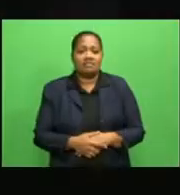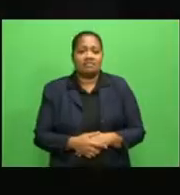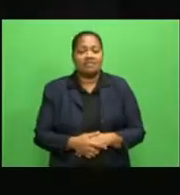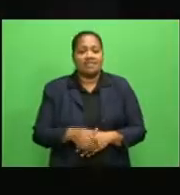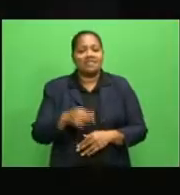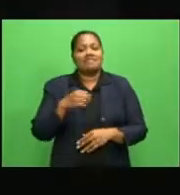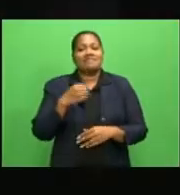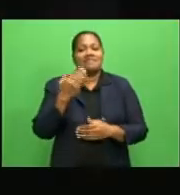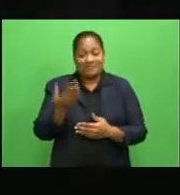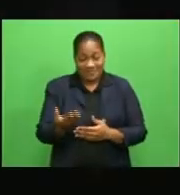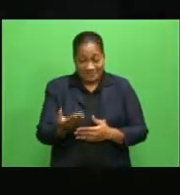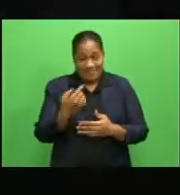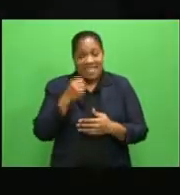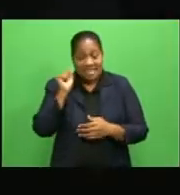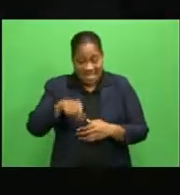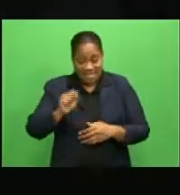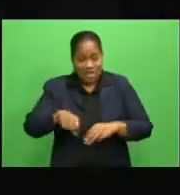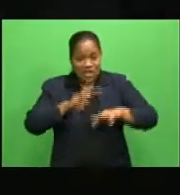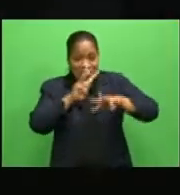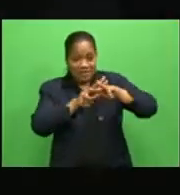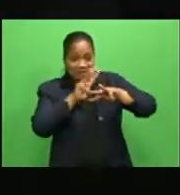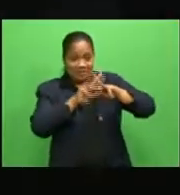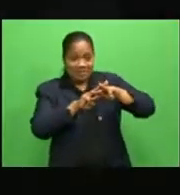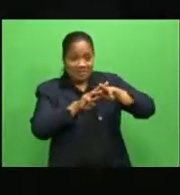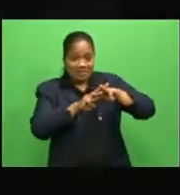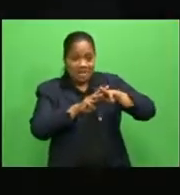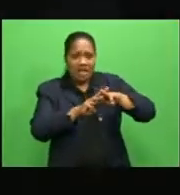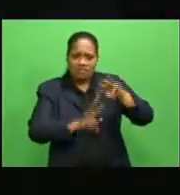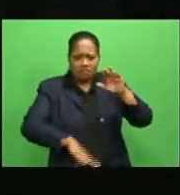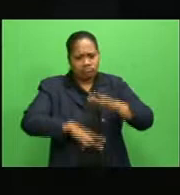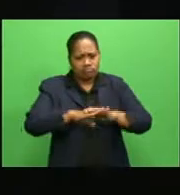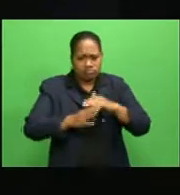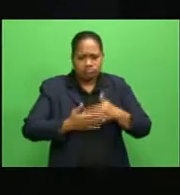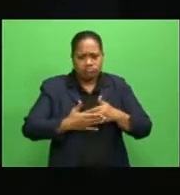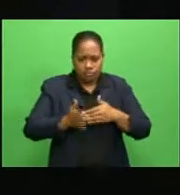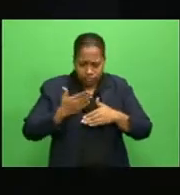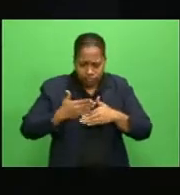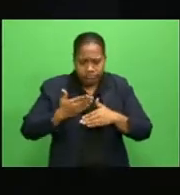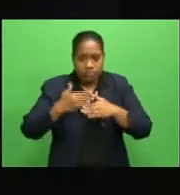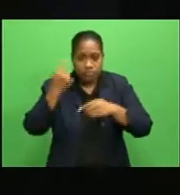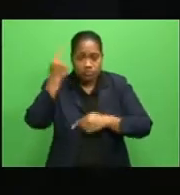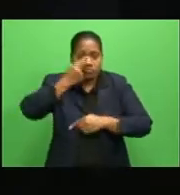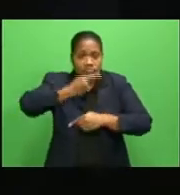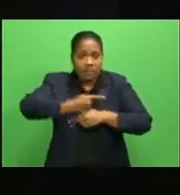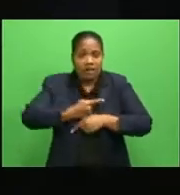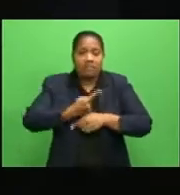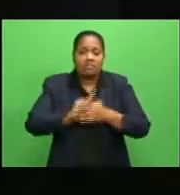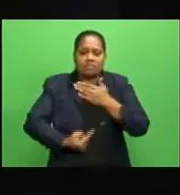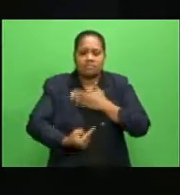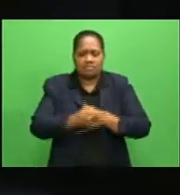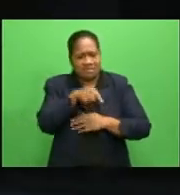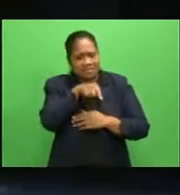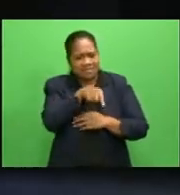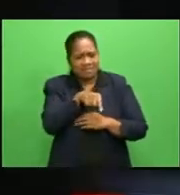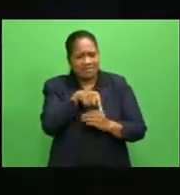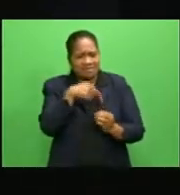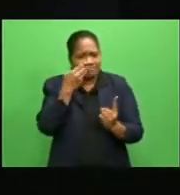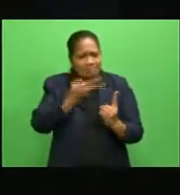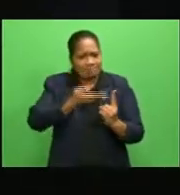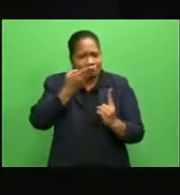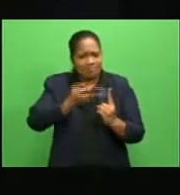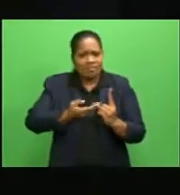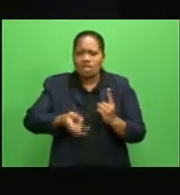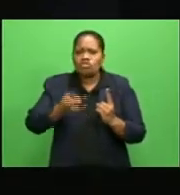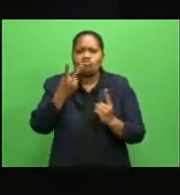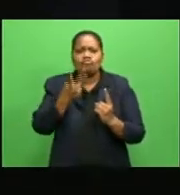Jackie, although SODELPA is fully operational tonight, the casual appointments of Acting President Vijay Singh and 2